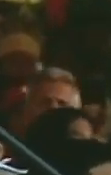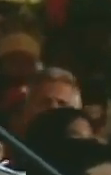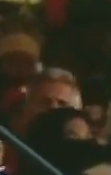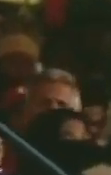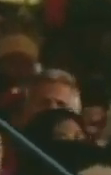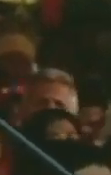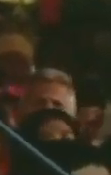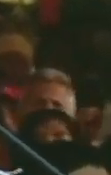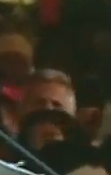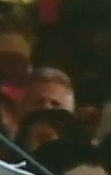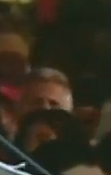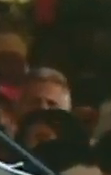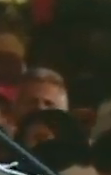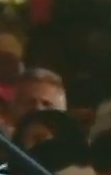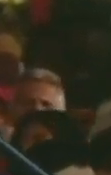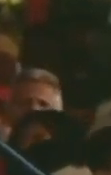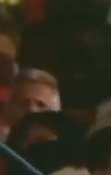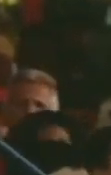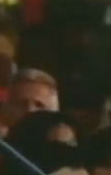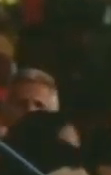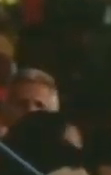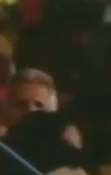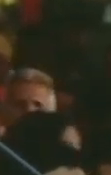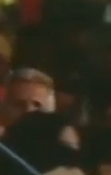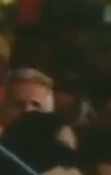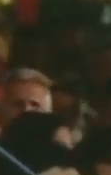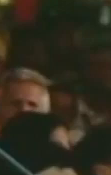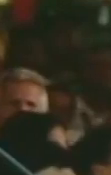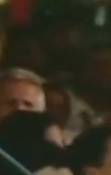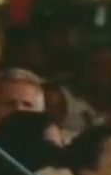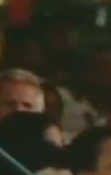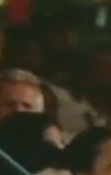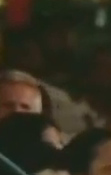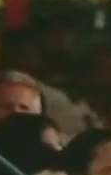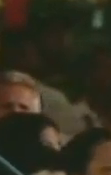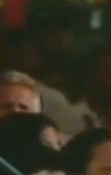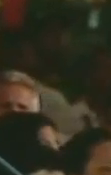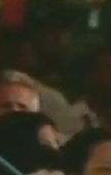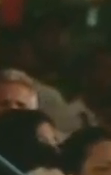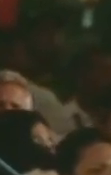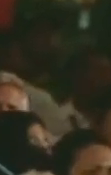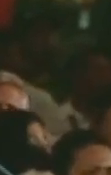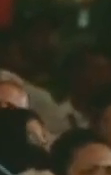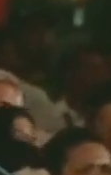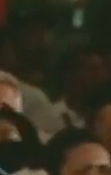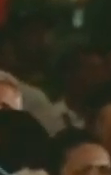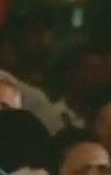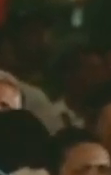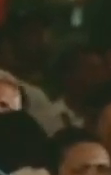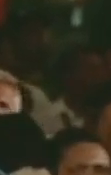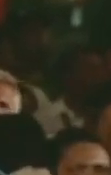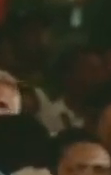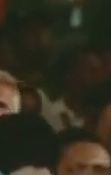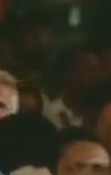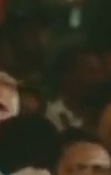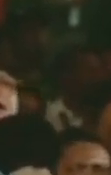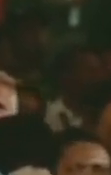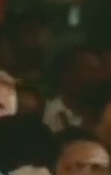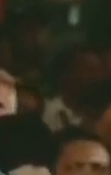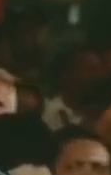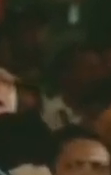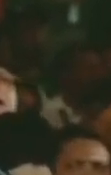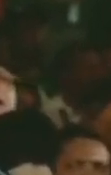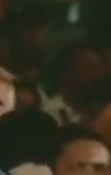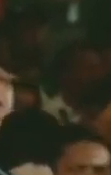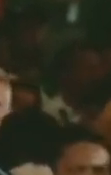a mis hermanos. I greet you with a handshake and a good heart. Los saludo con un apretón de manos y con el corazón